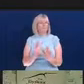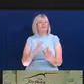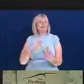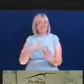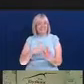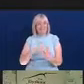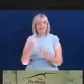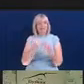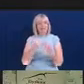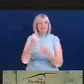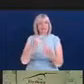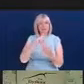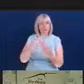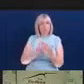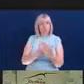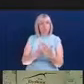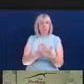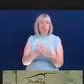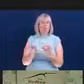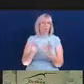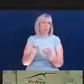reports and great dyslexia assessments.